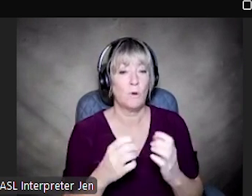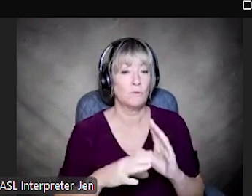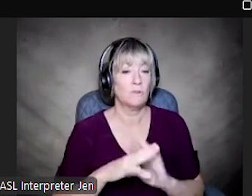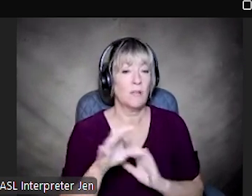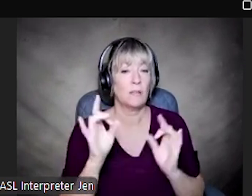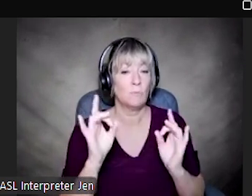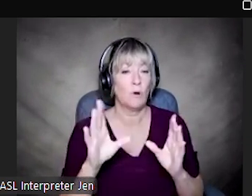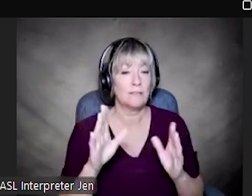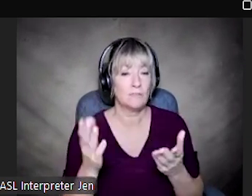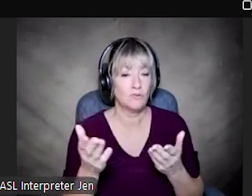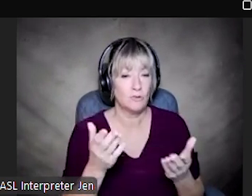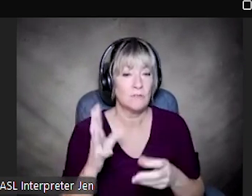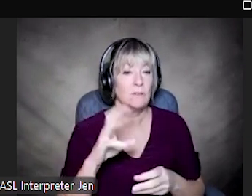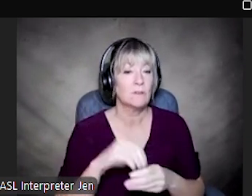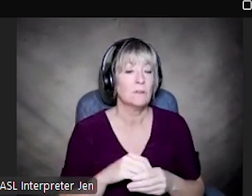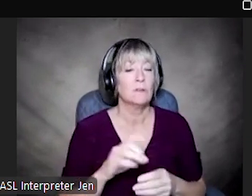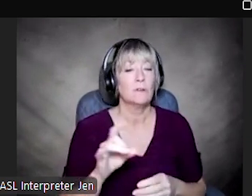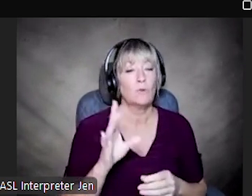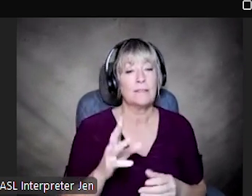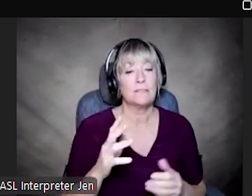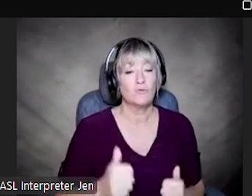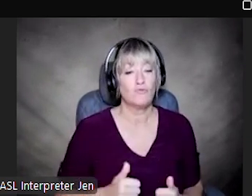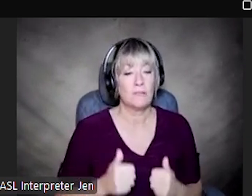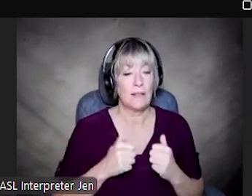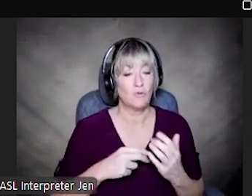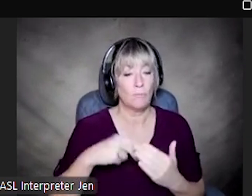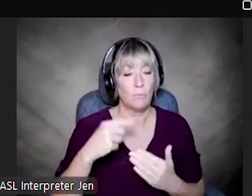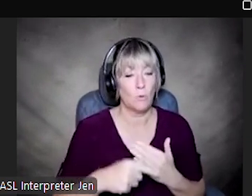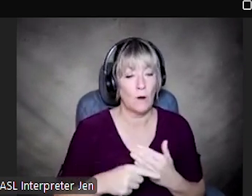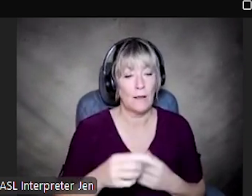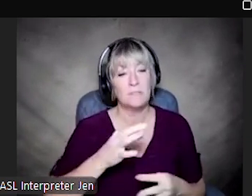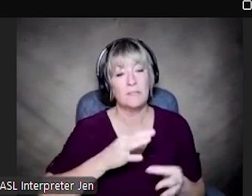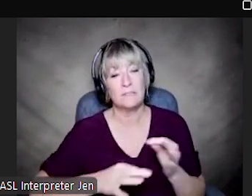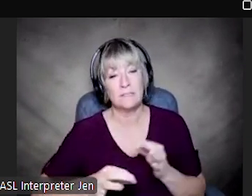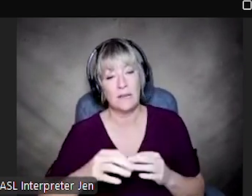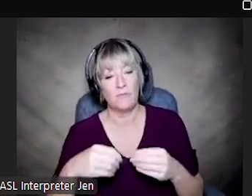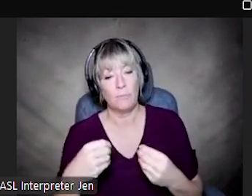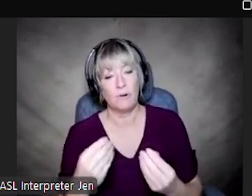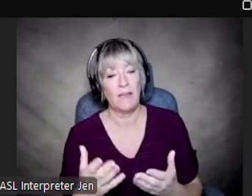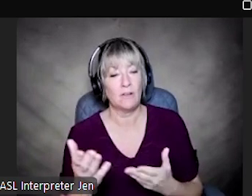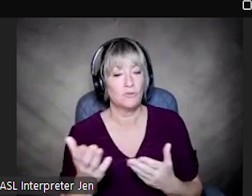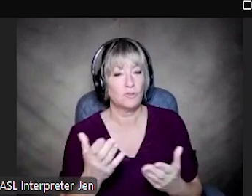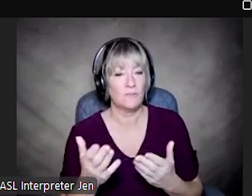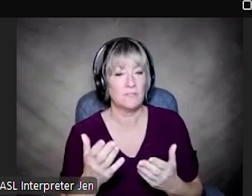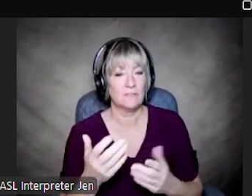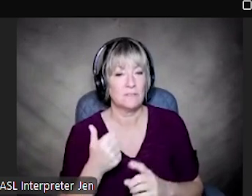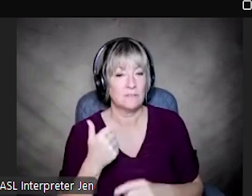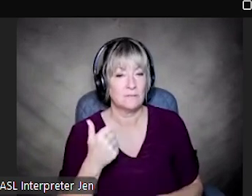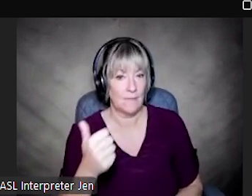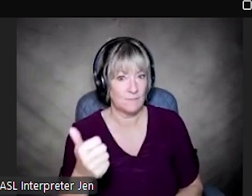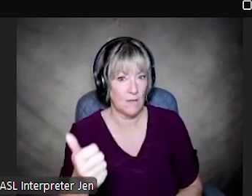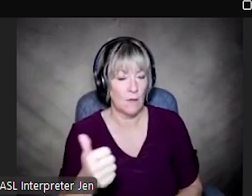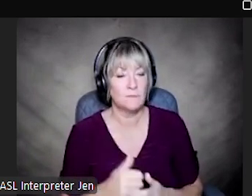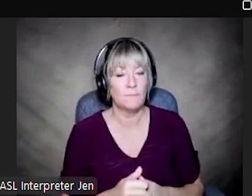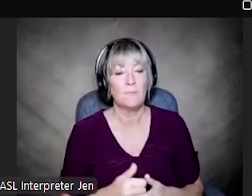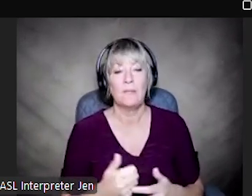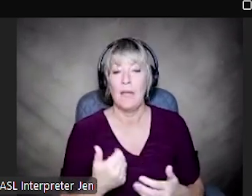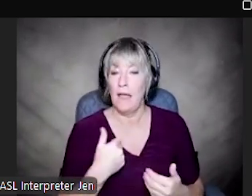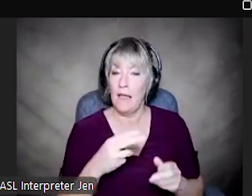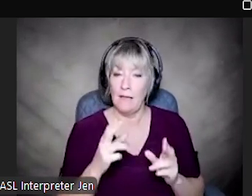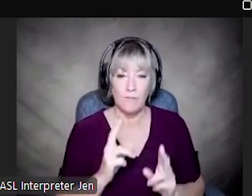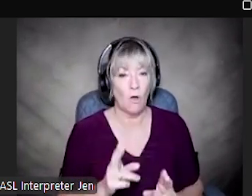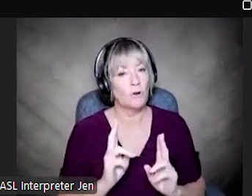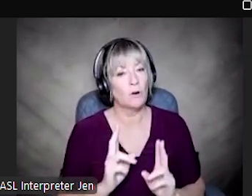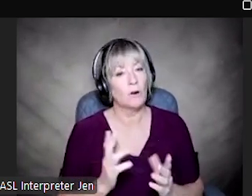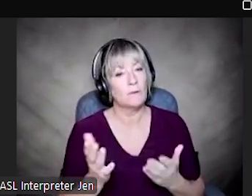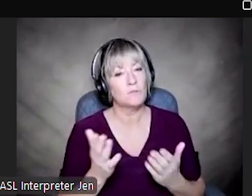crisis services, including crisis residential programs, rather than providing those services ourselves. I have the privilege of